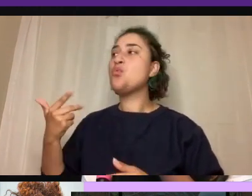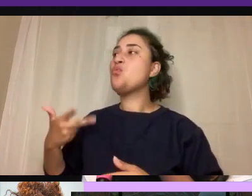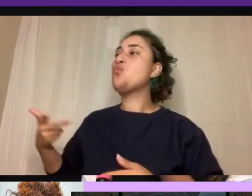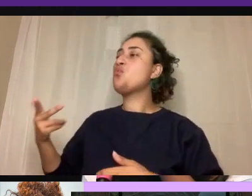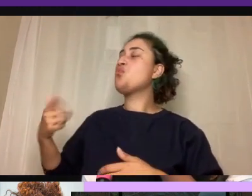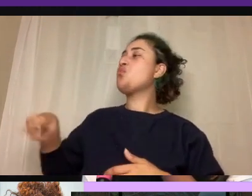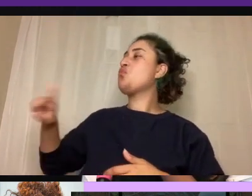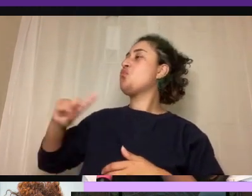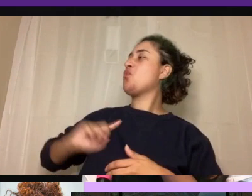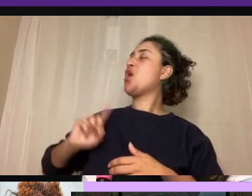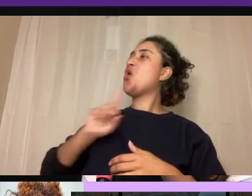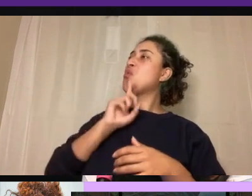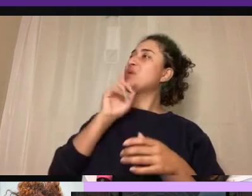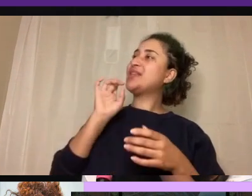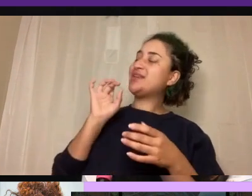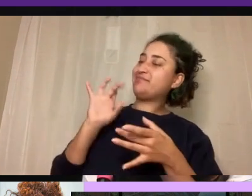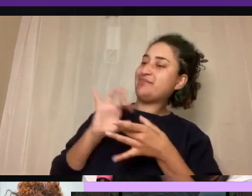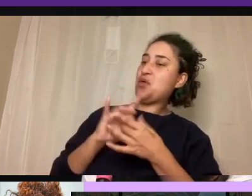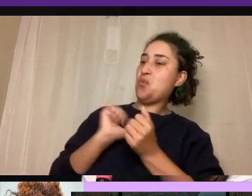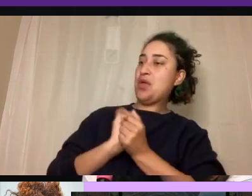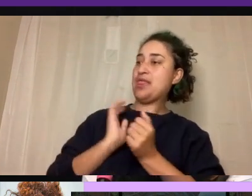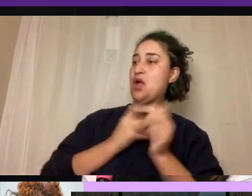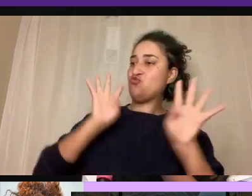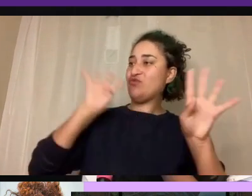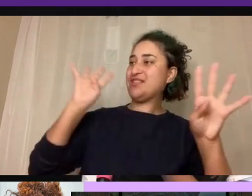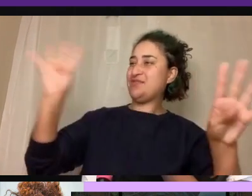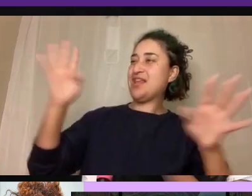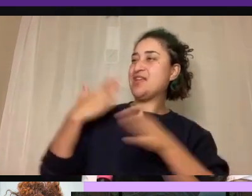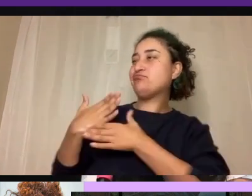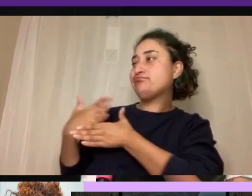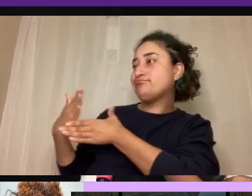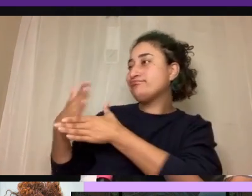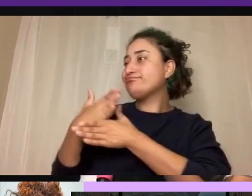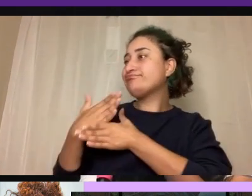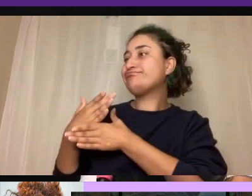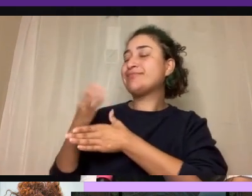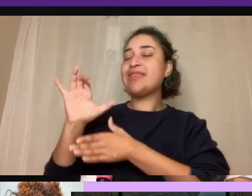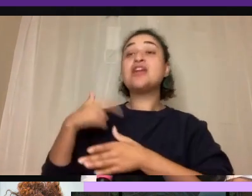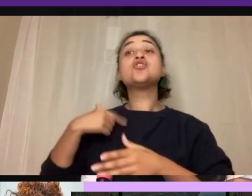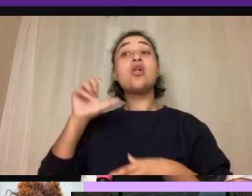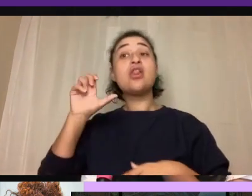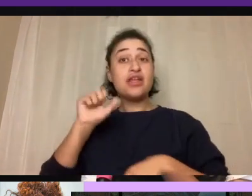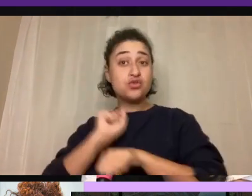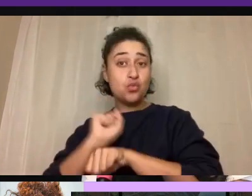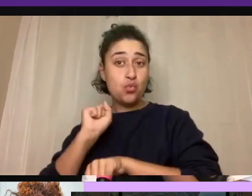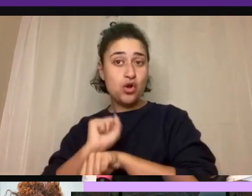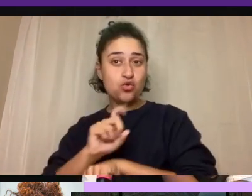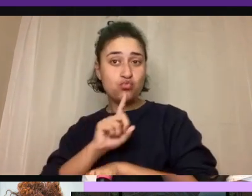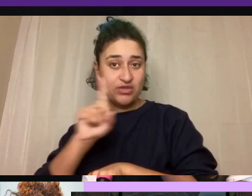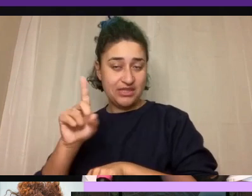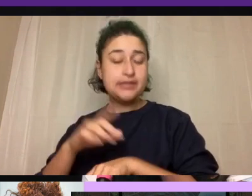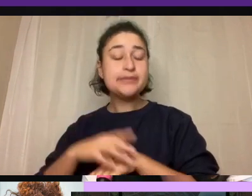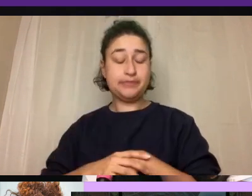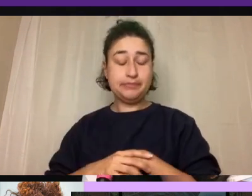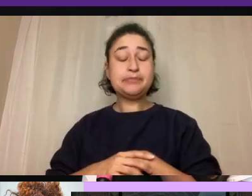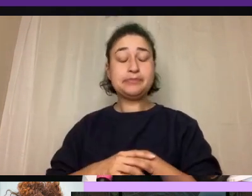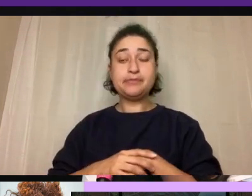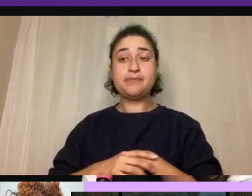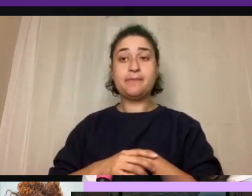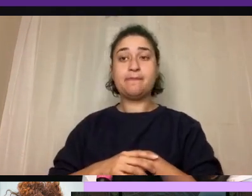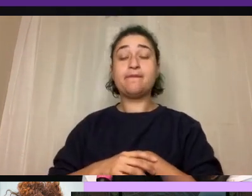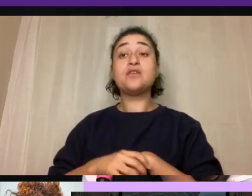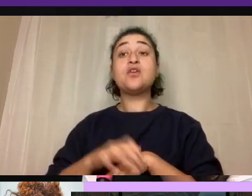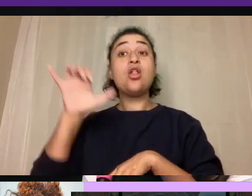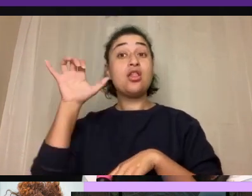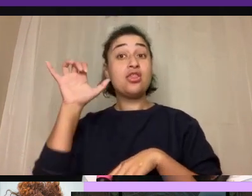connect with each other. I think it's been essential. And so that's work we've been doing on the plantation